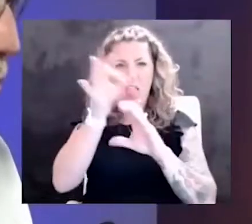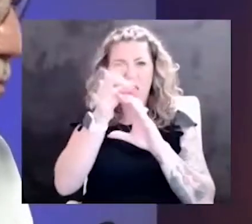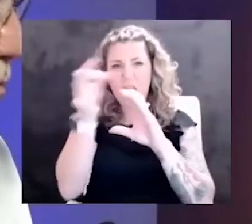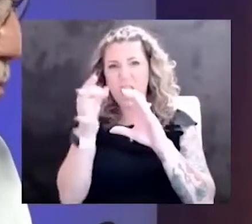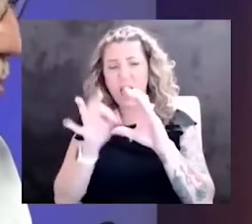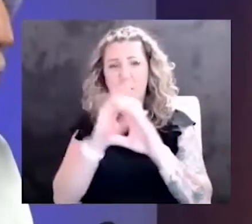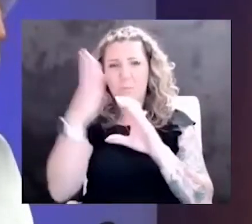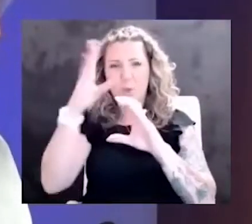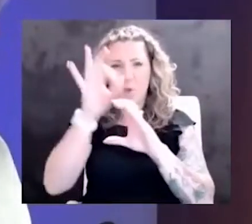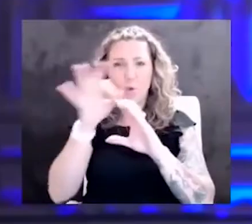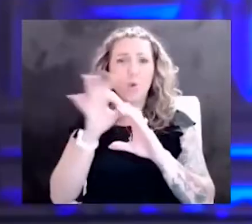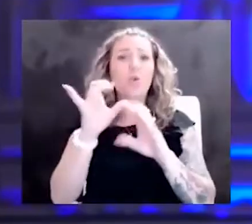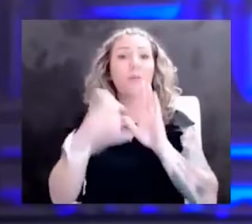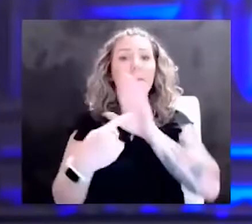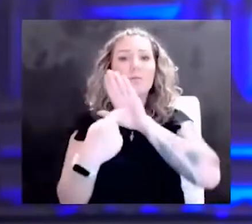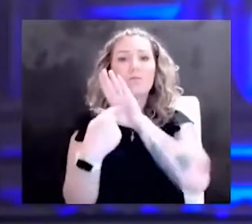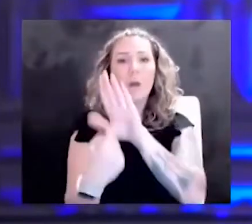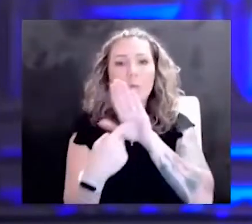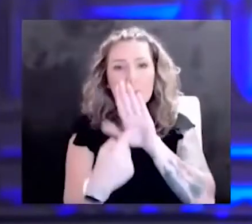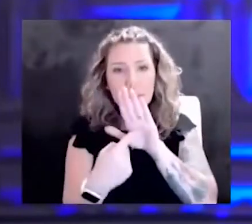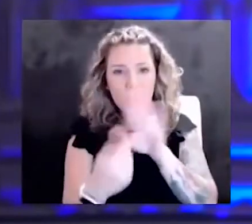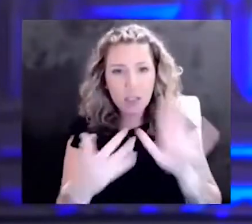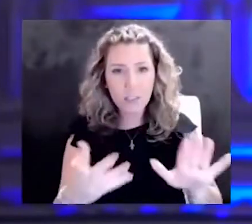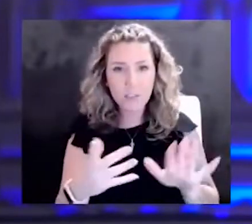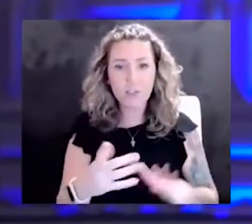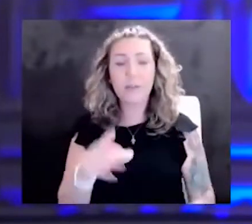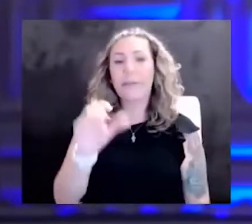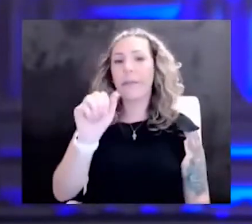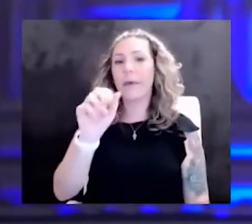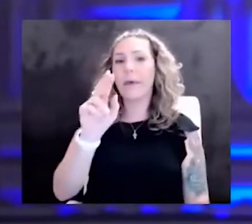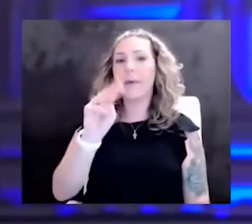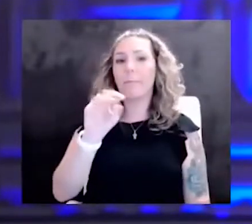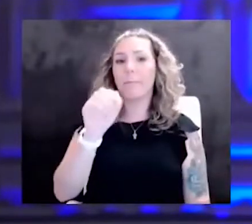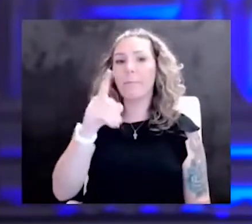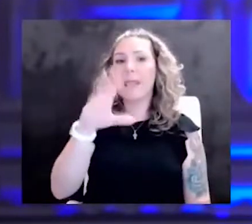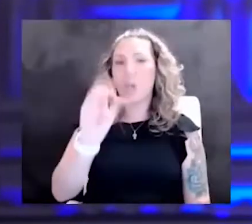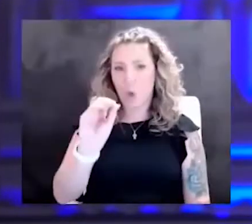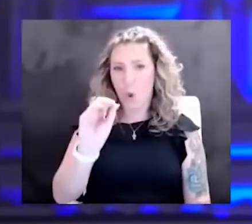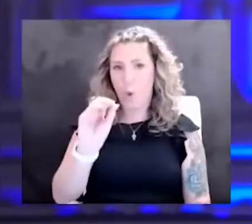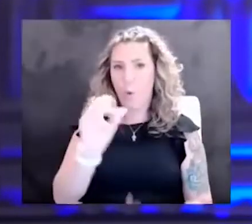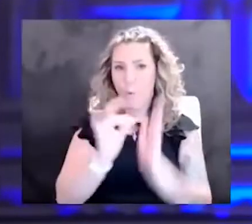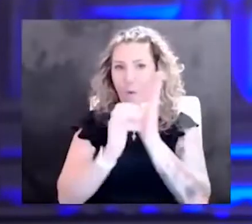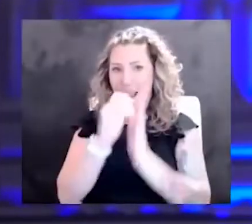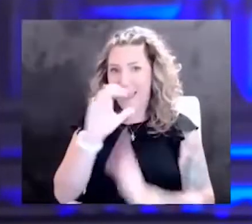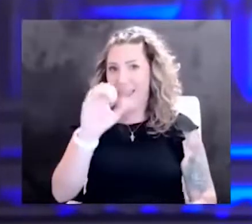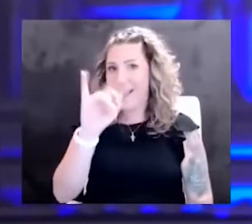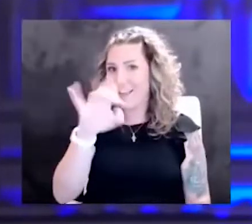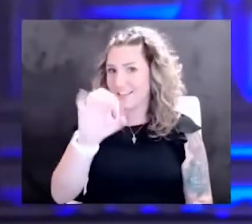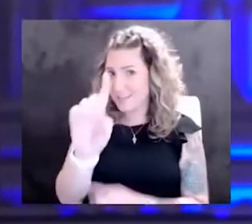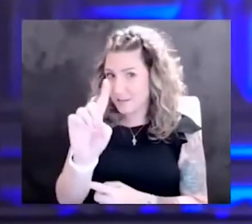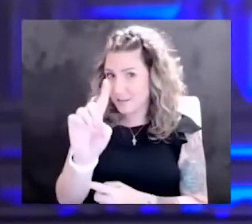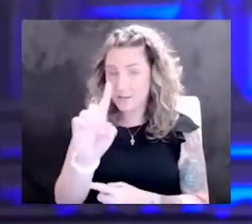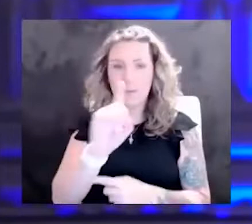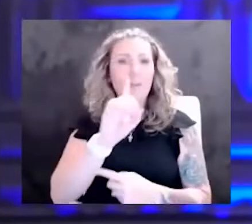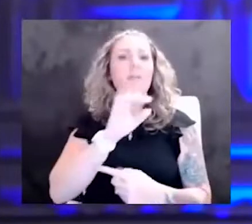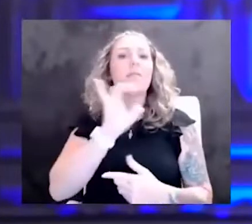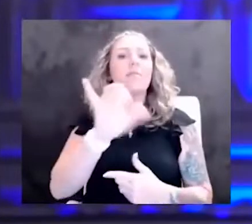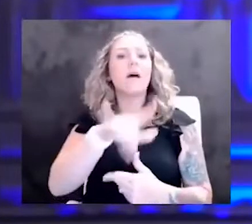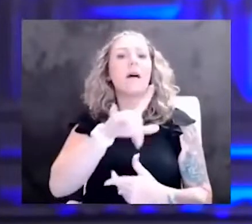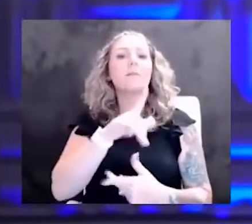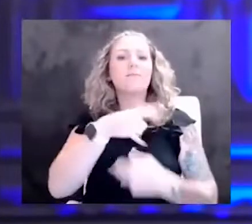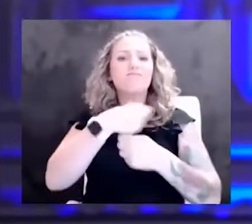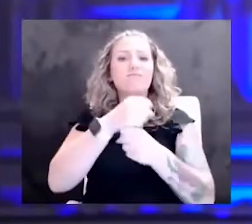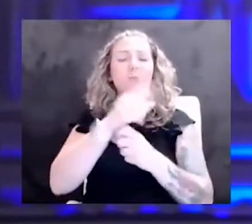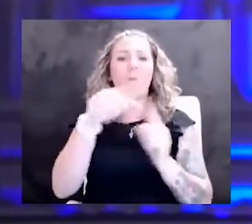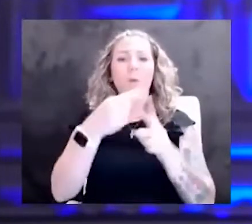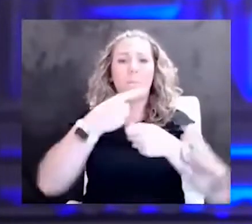a representation of the amino acids. And the amino acids form when they are put together during the making of the